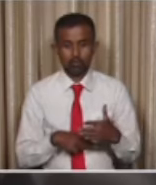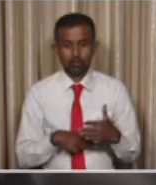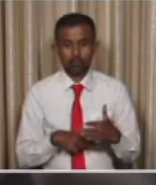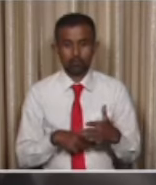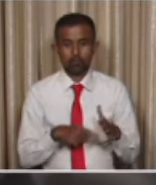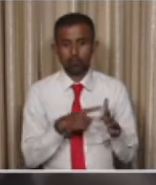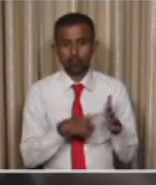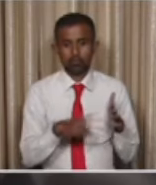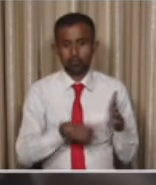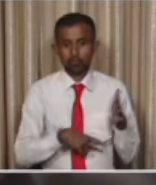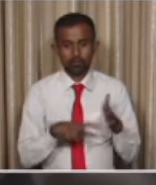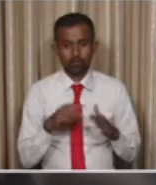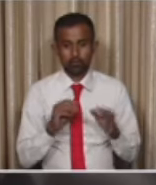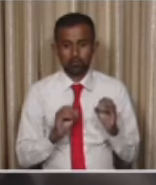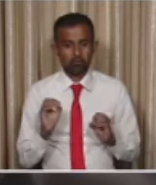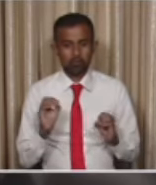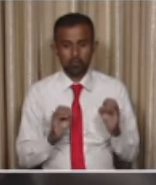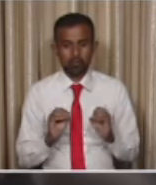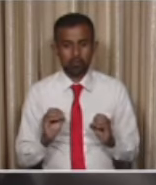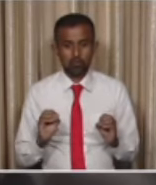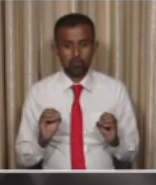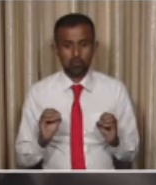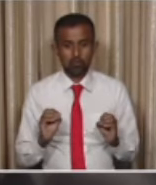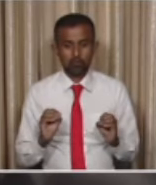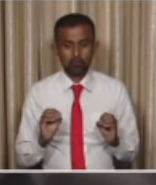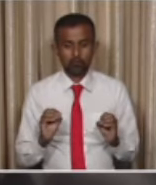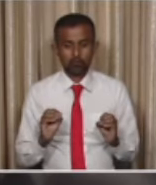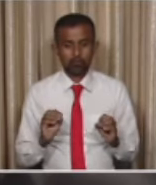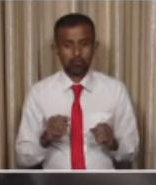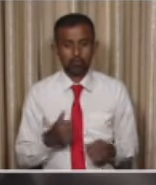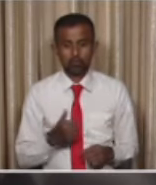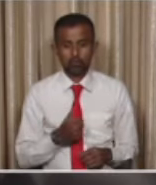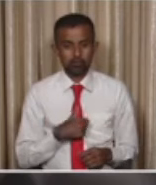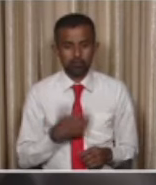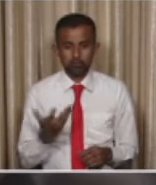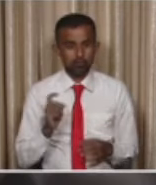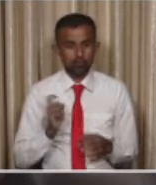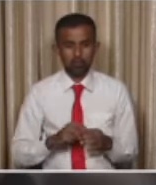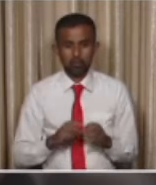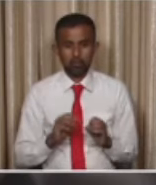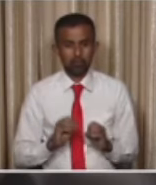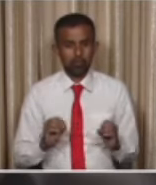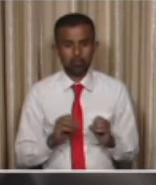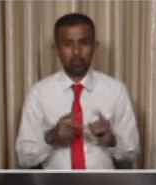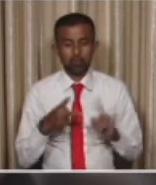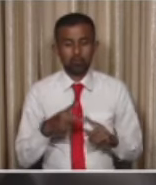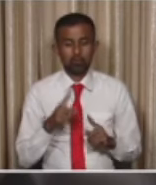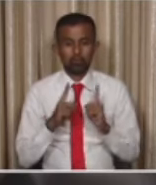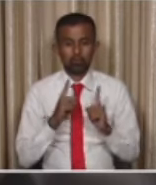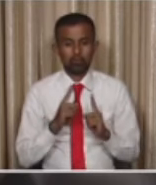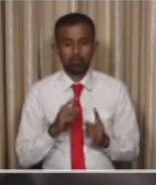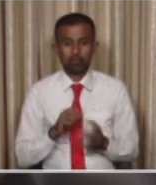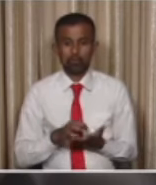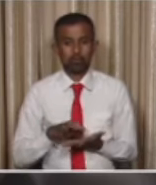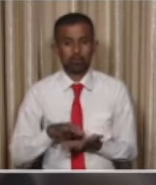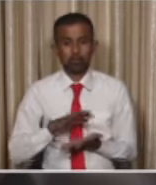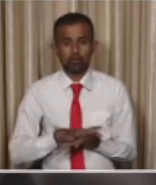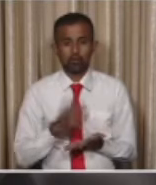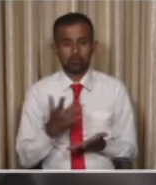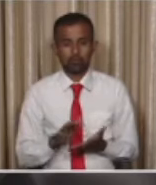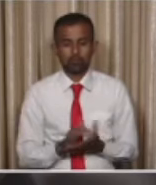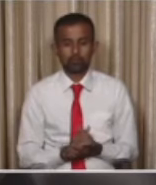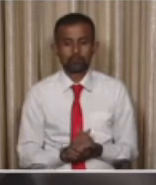was referred to the Legislative Standing Committee. Legislative Standing Committee met twice, made the